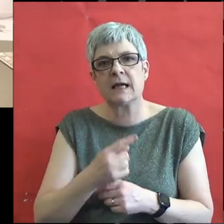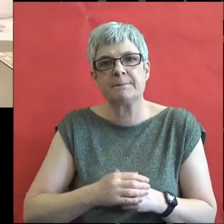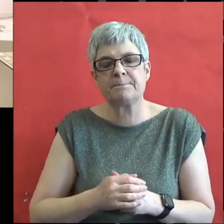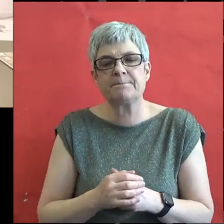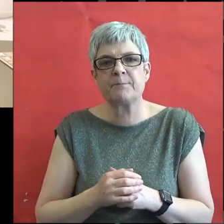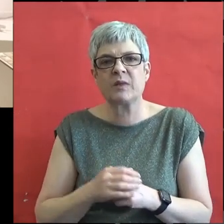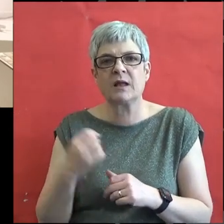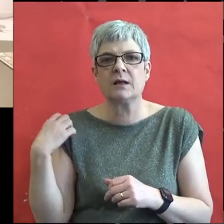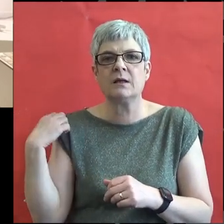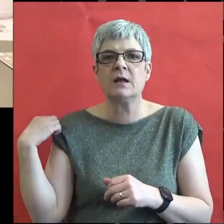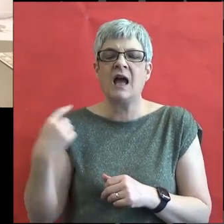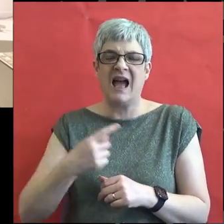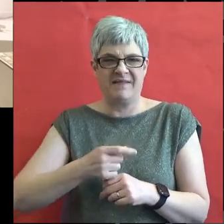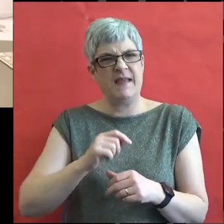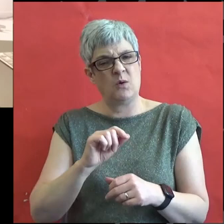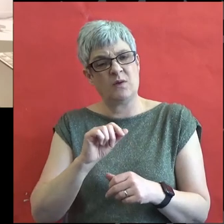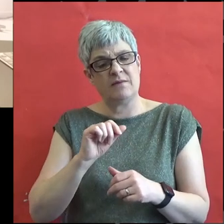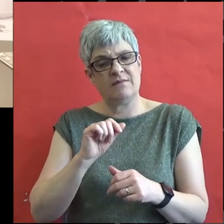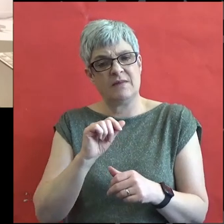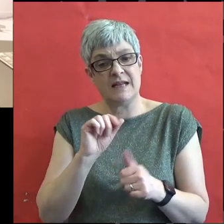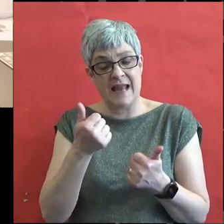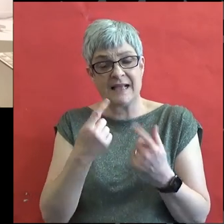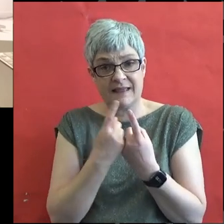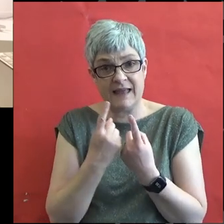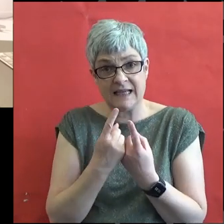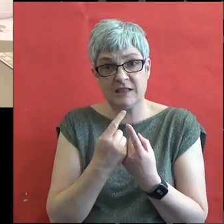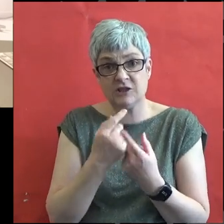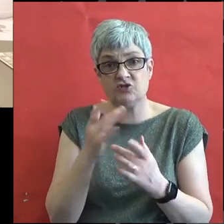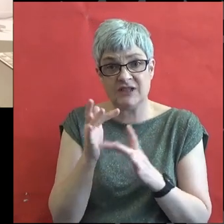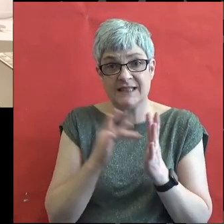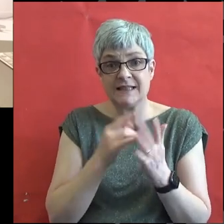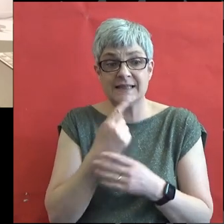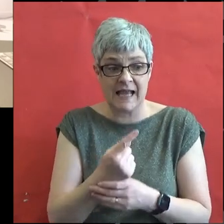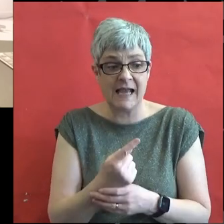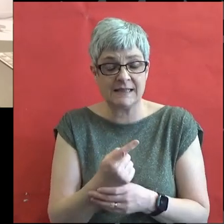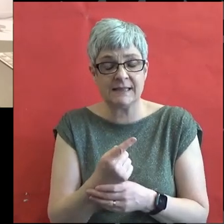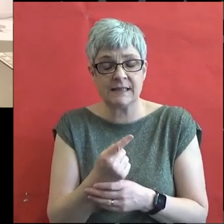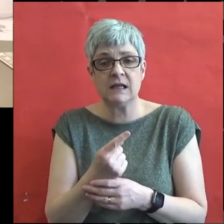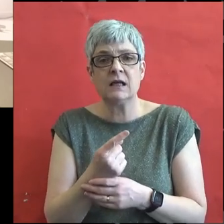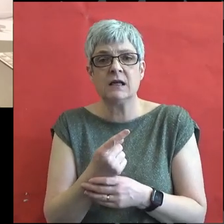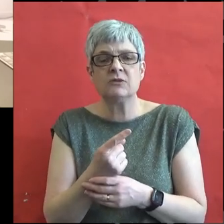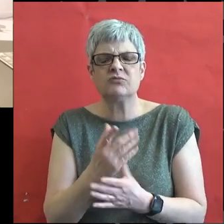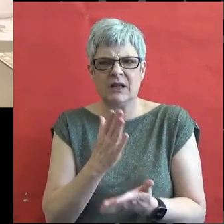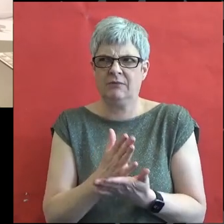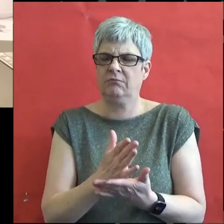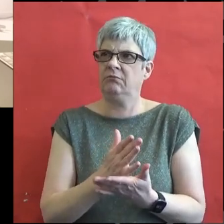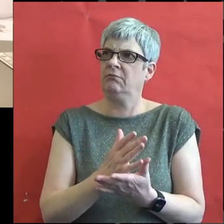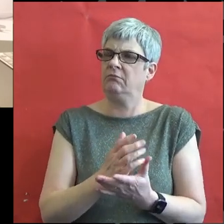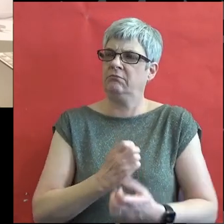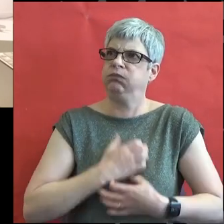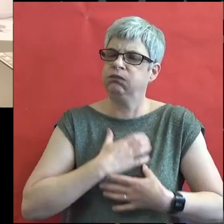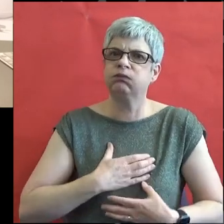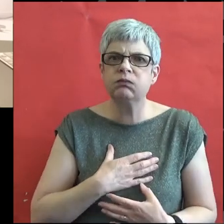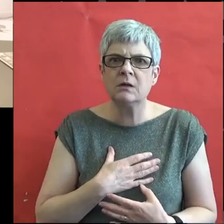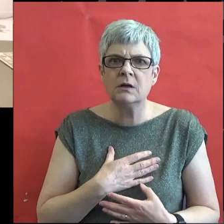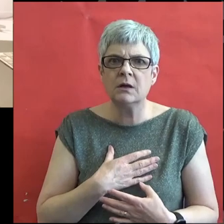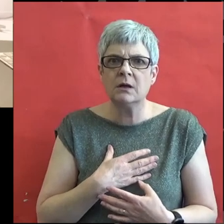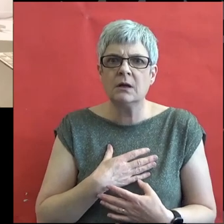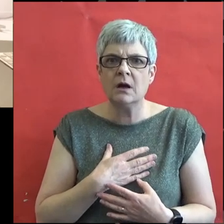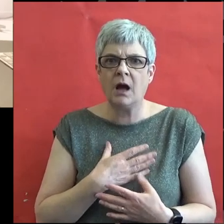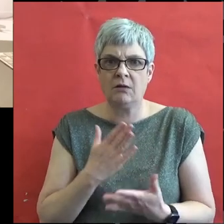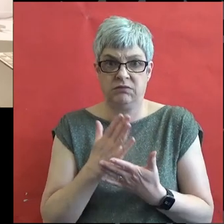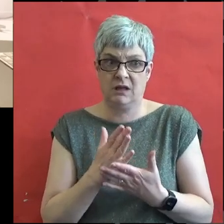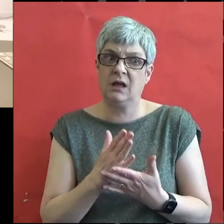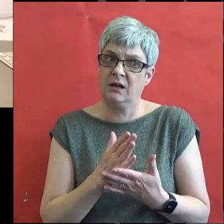And the next observation that Jesus makes, the next statement he makes towards the end of this reading is very startling, and it's dire,